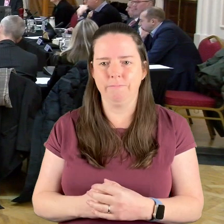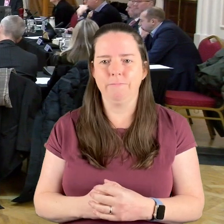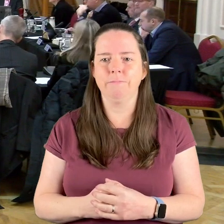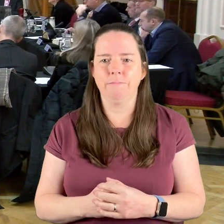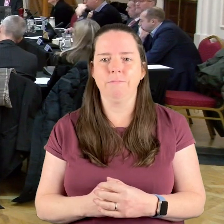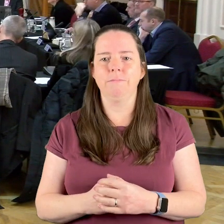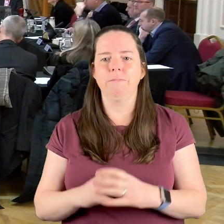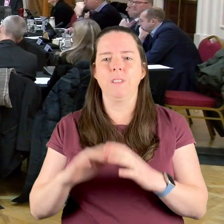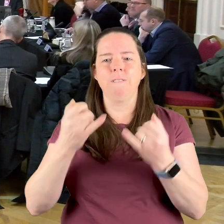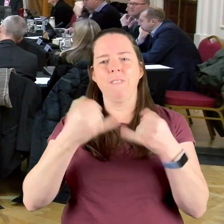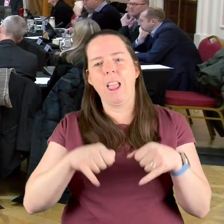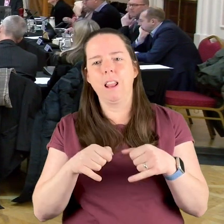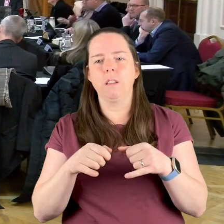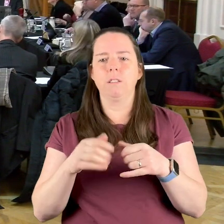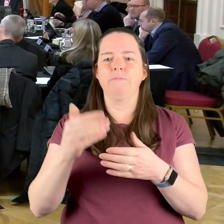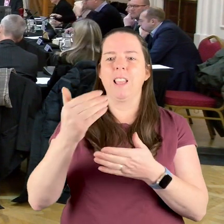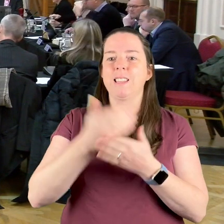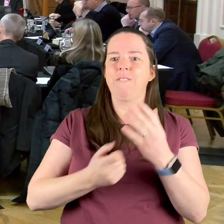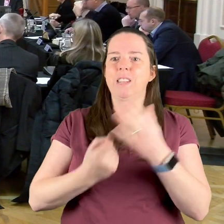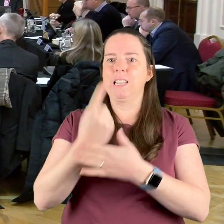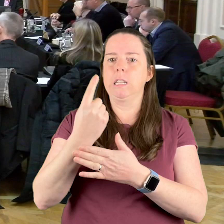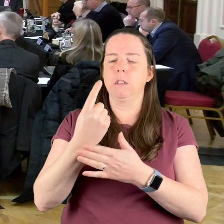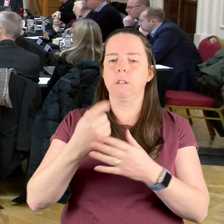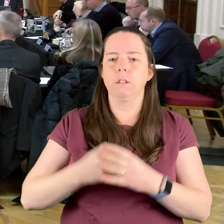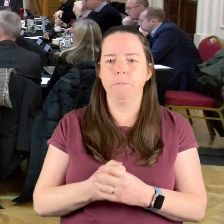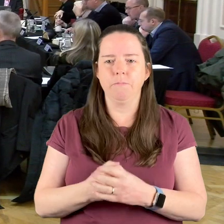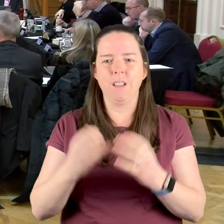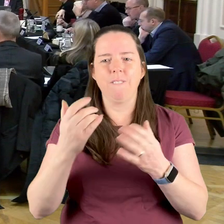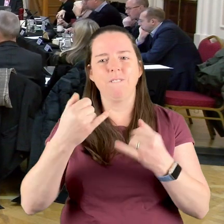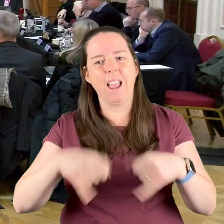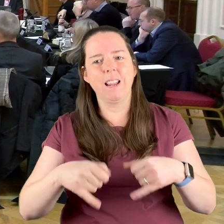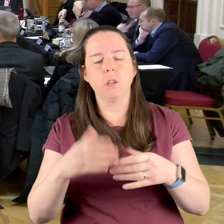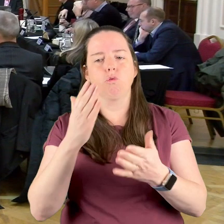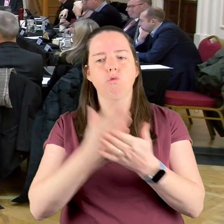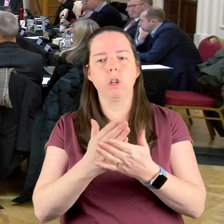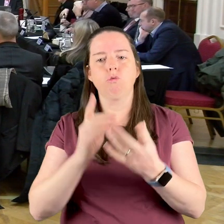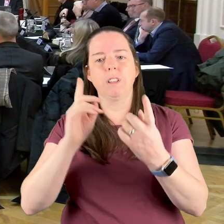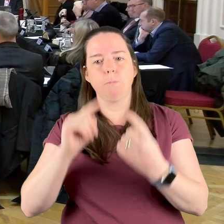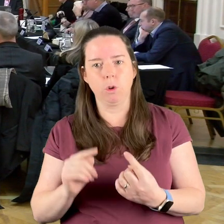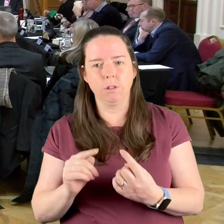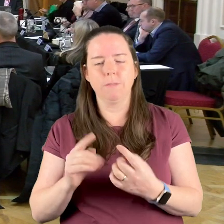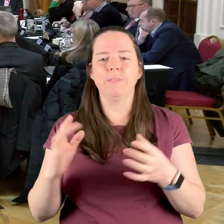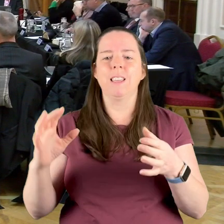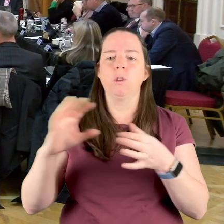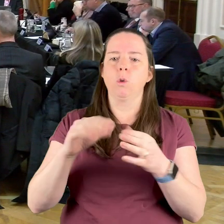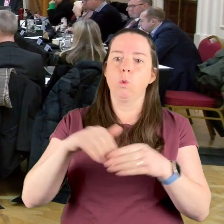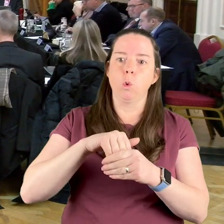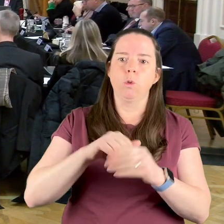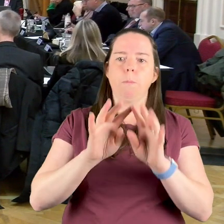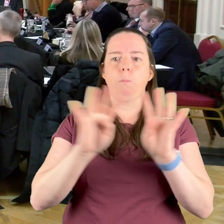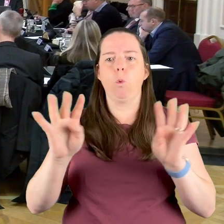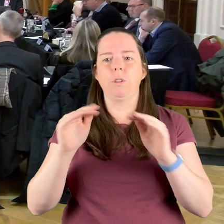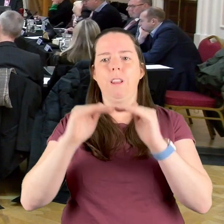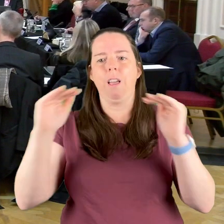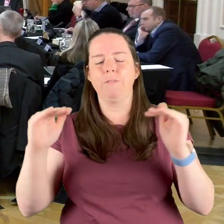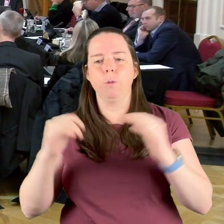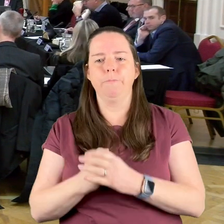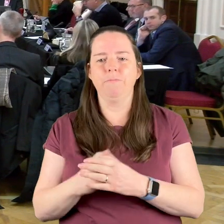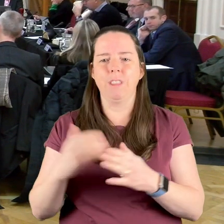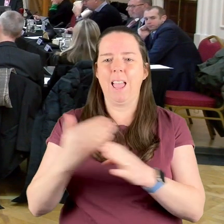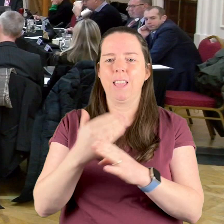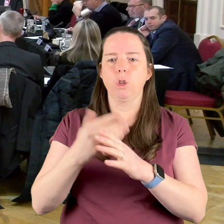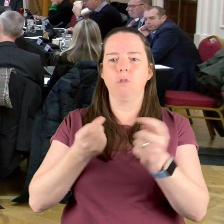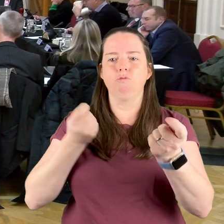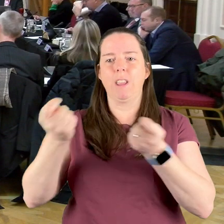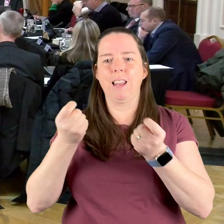failures to listen, failures after safety incidents, failure in the trust response, including at board level,